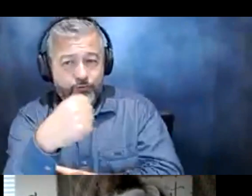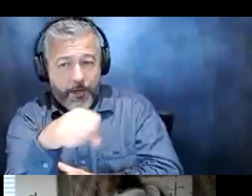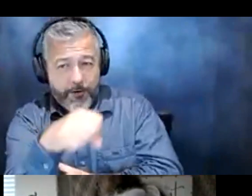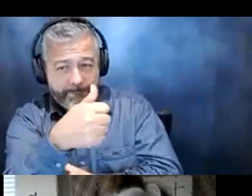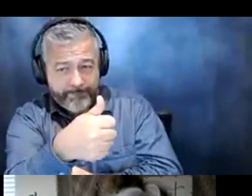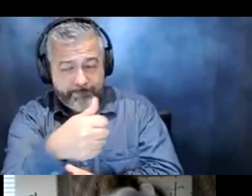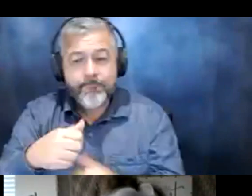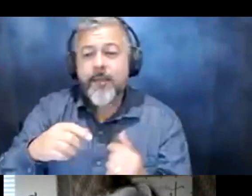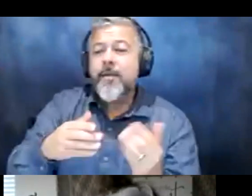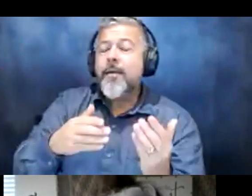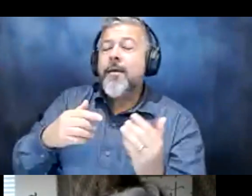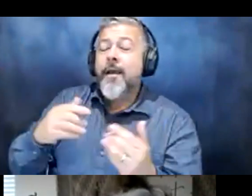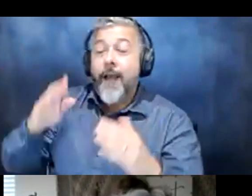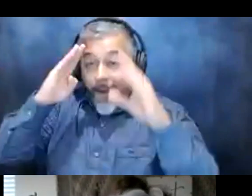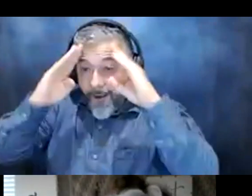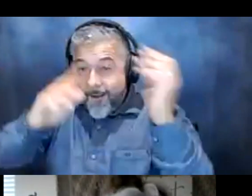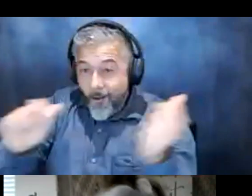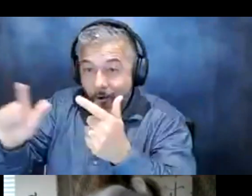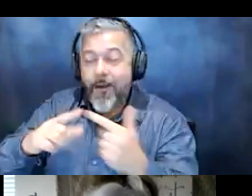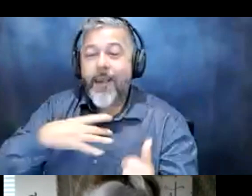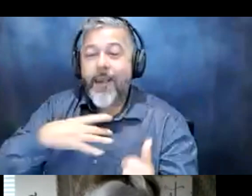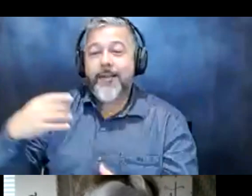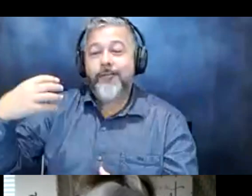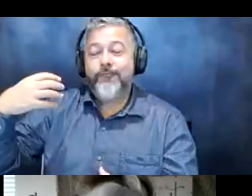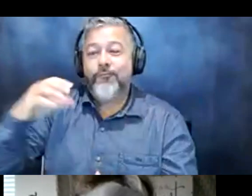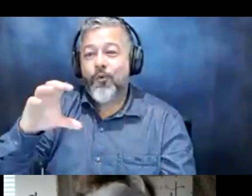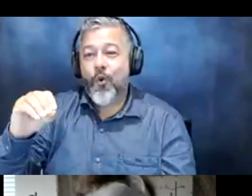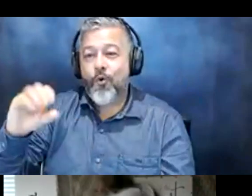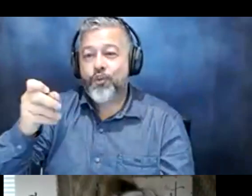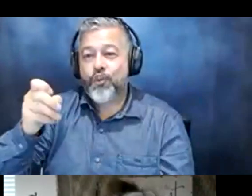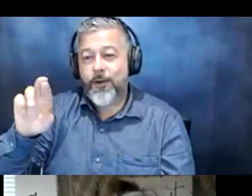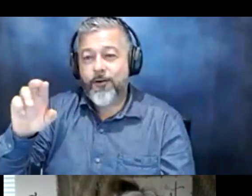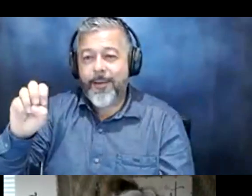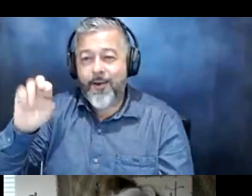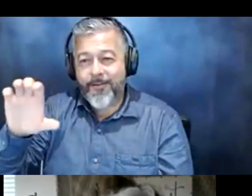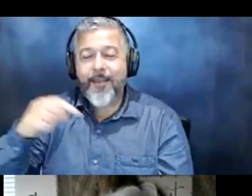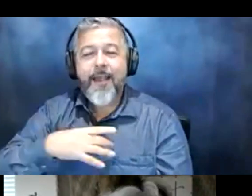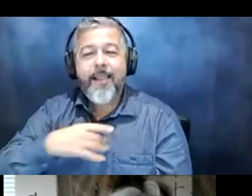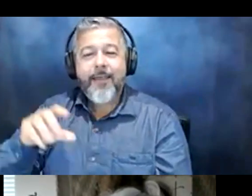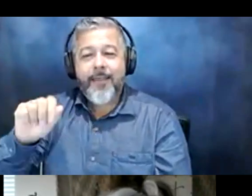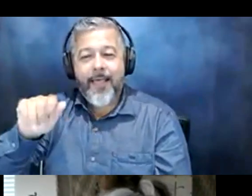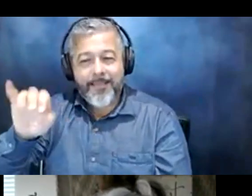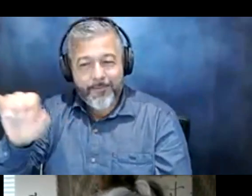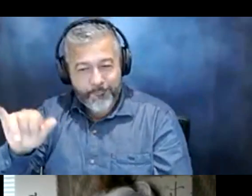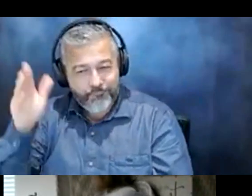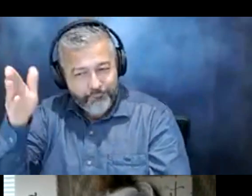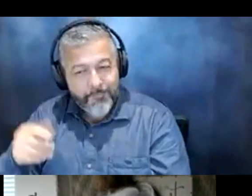co-chair Eric's and then Allie's modeling, so I'm going to try it out. My name is Debbie